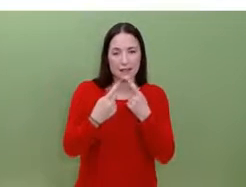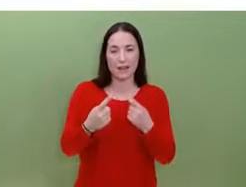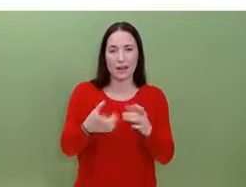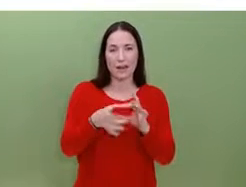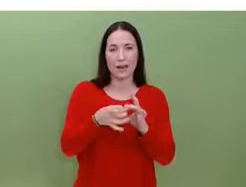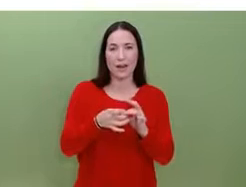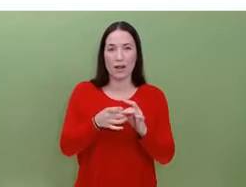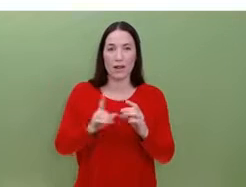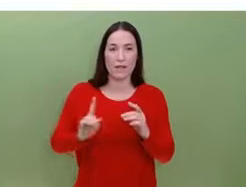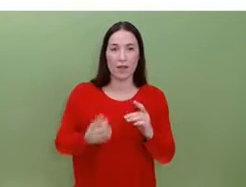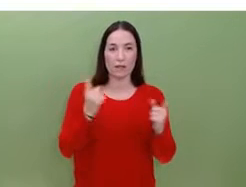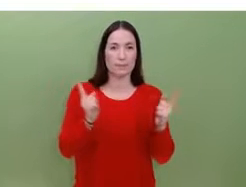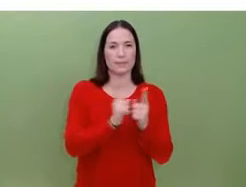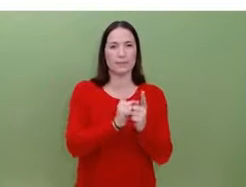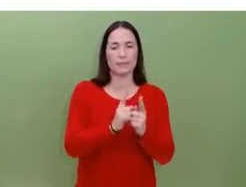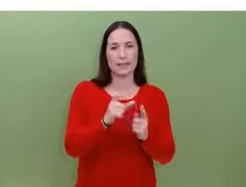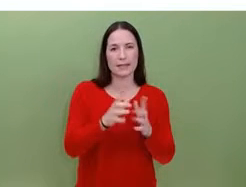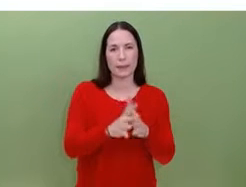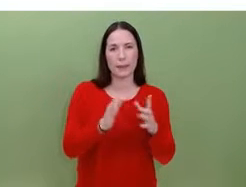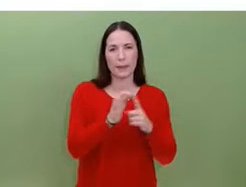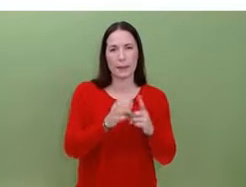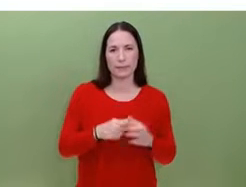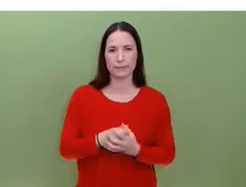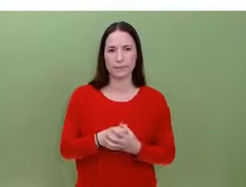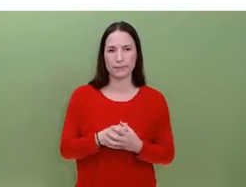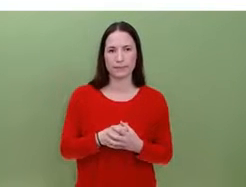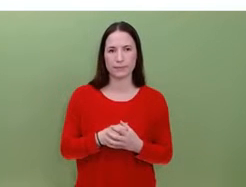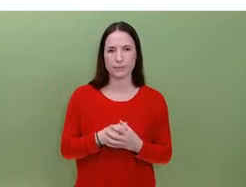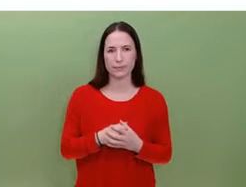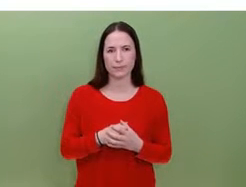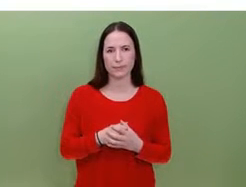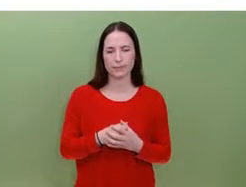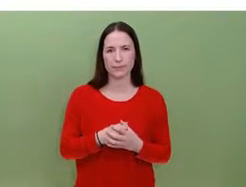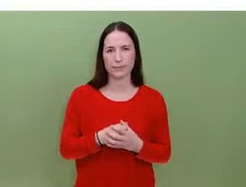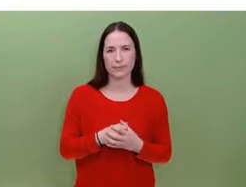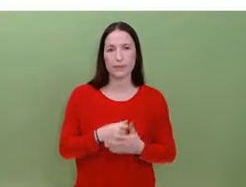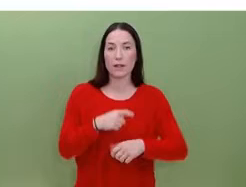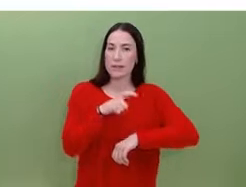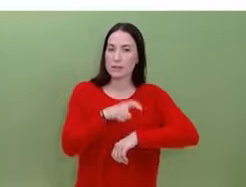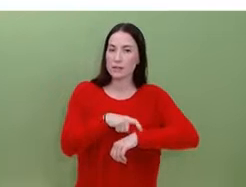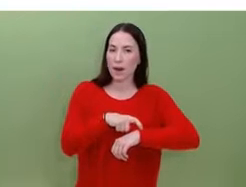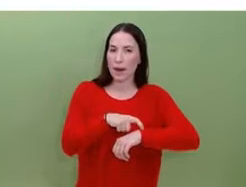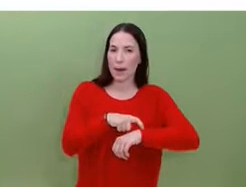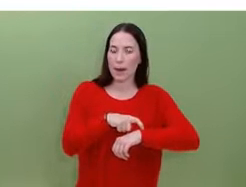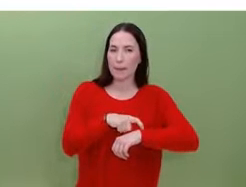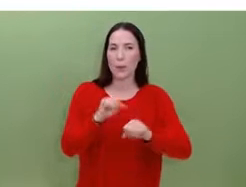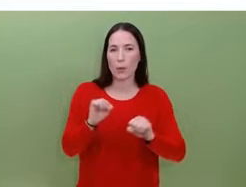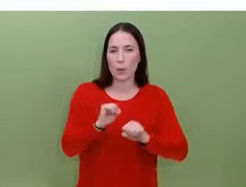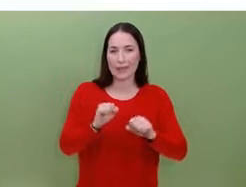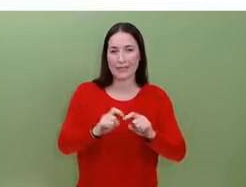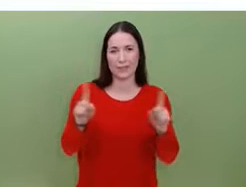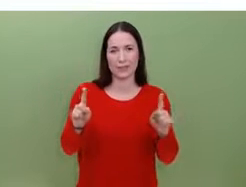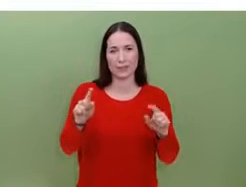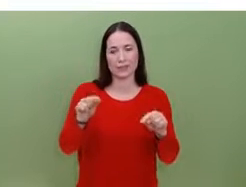CWP. We saw substantial waiting time differences by service type. Those referrals made to